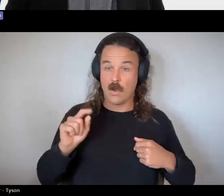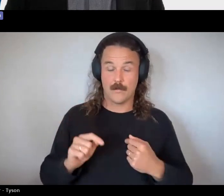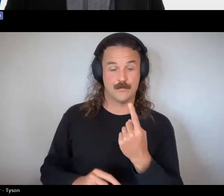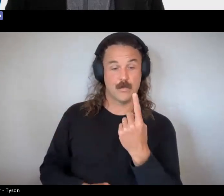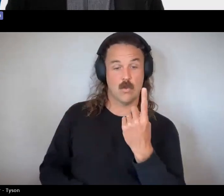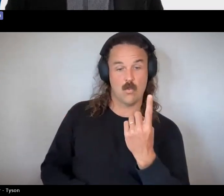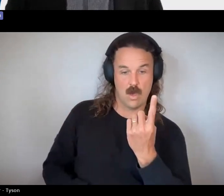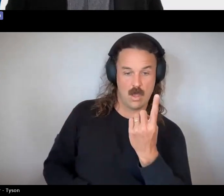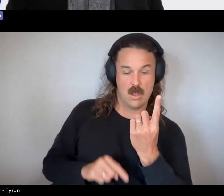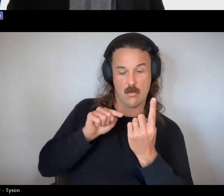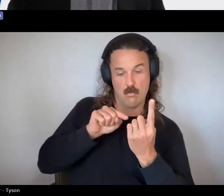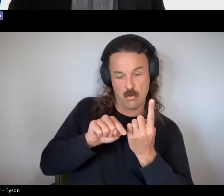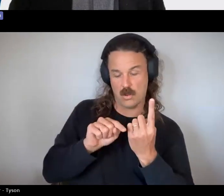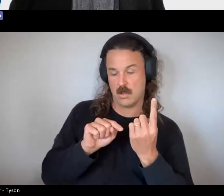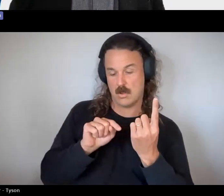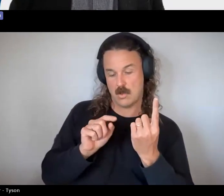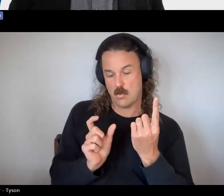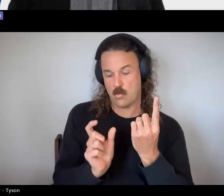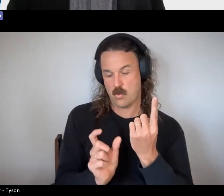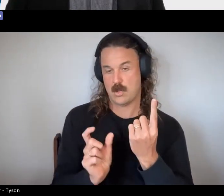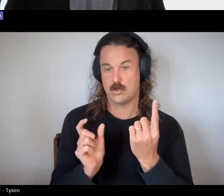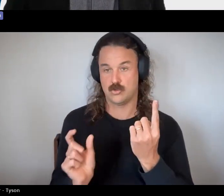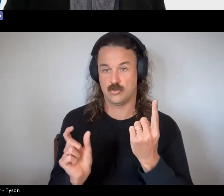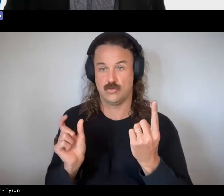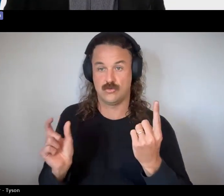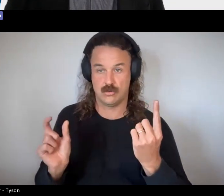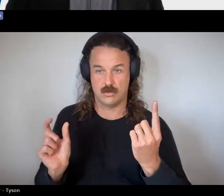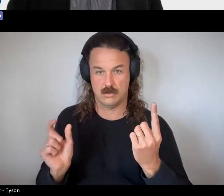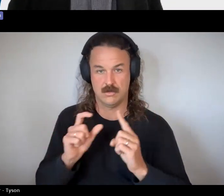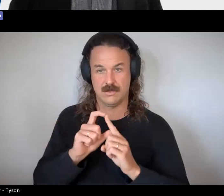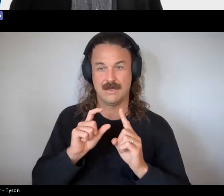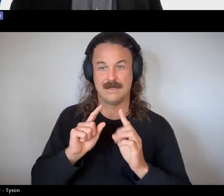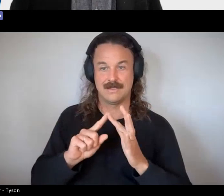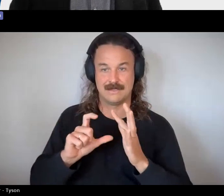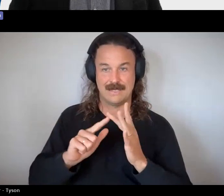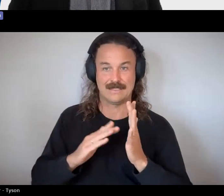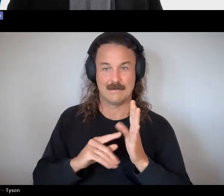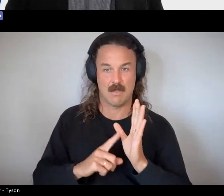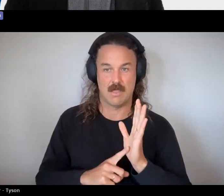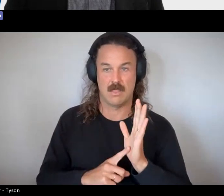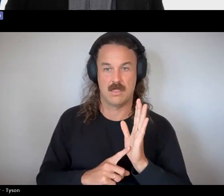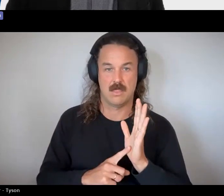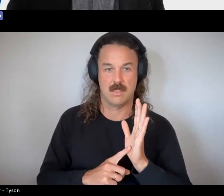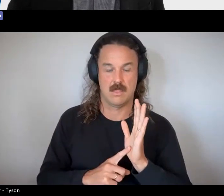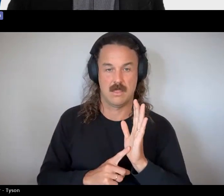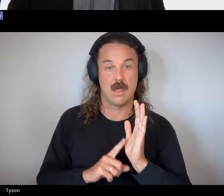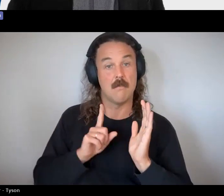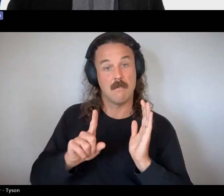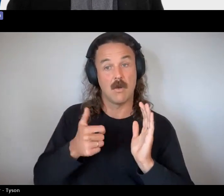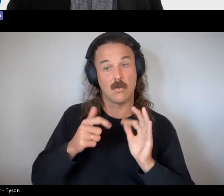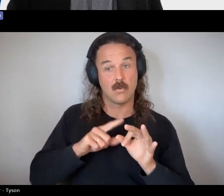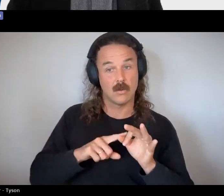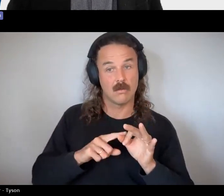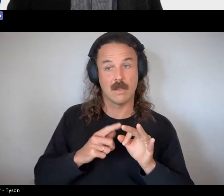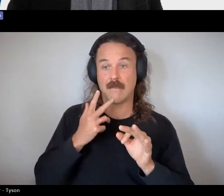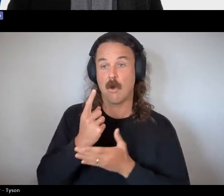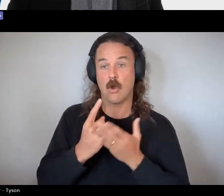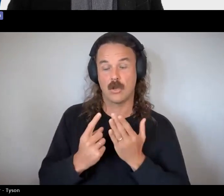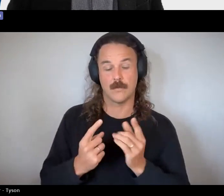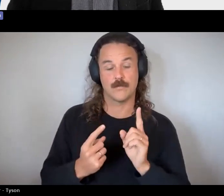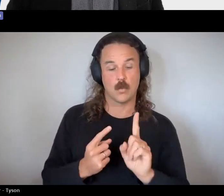that's a good question. I haven't think about what would be making that would leading to a big difference if we're using 2 or 1. But I would